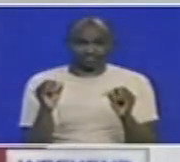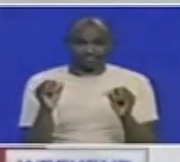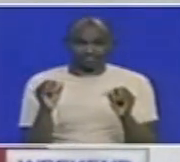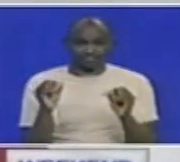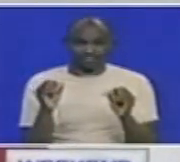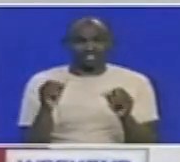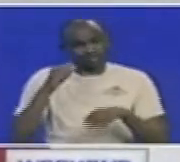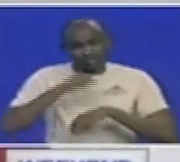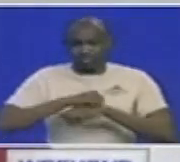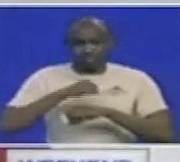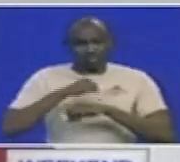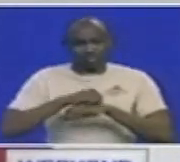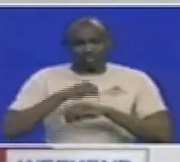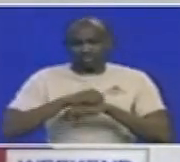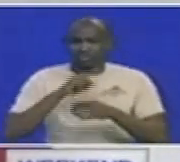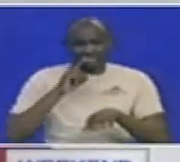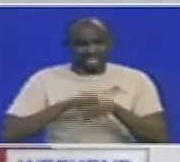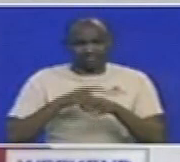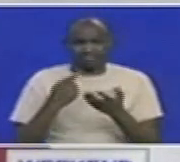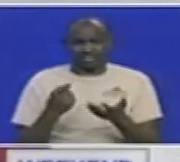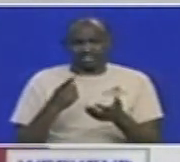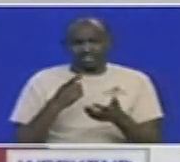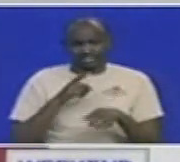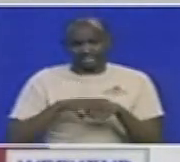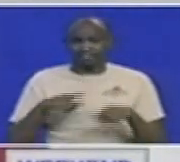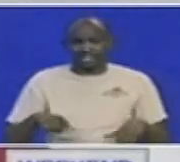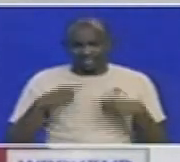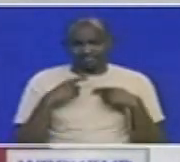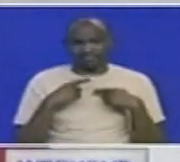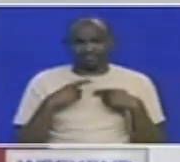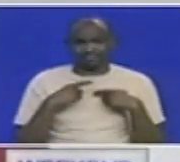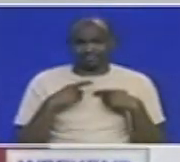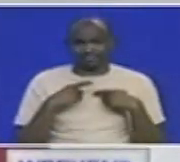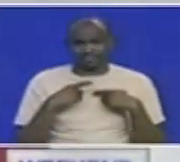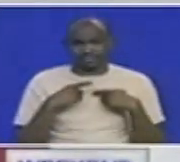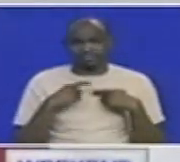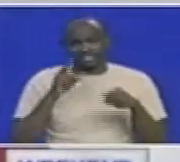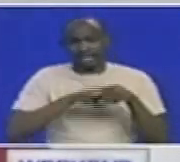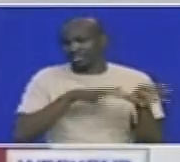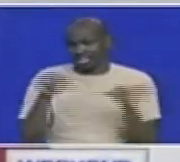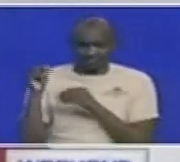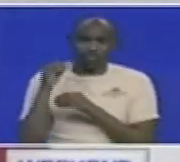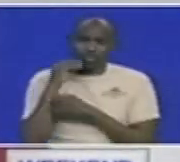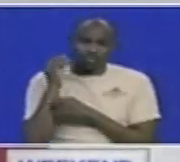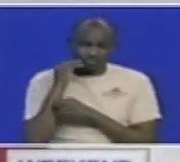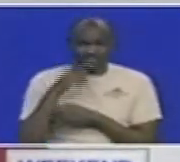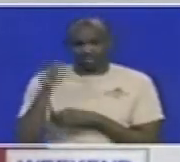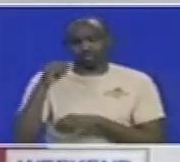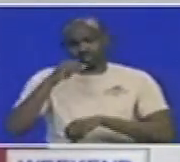Even in school, when I was living home, I'll go to